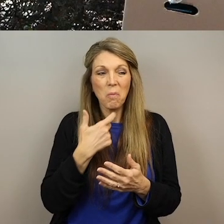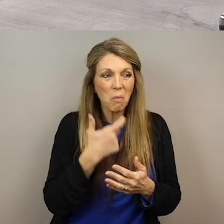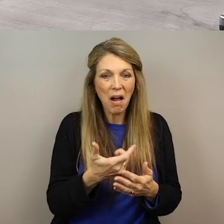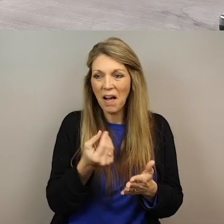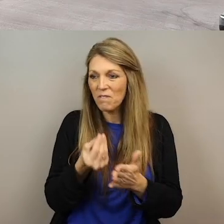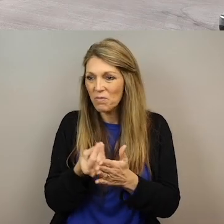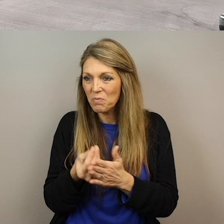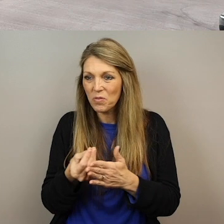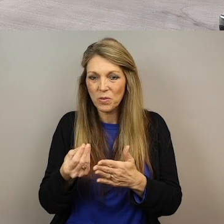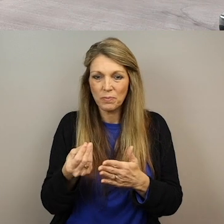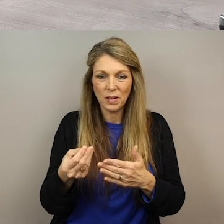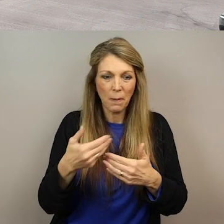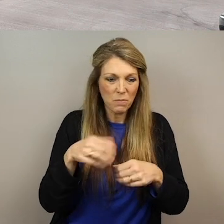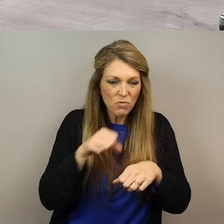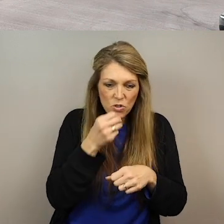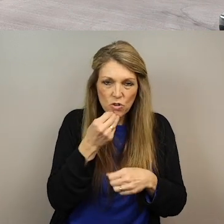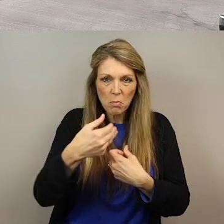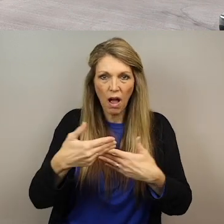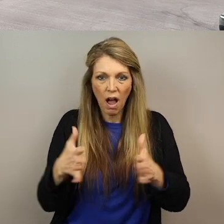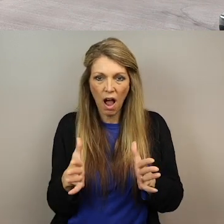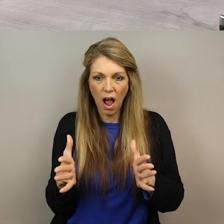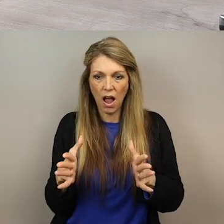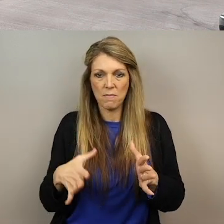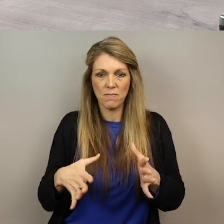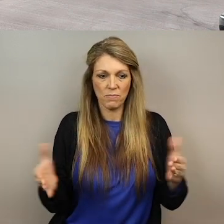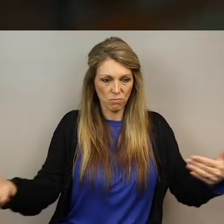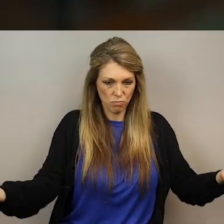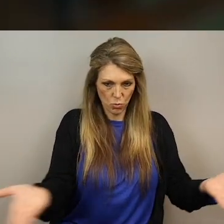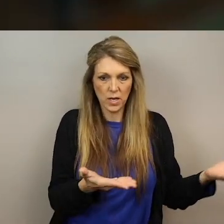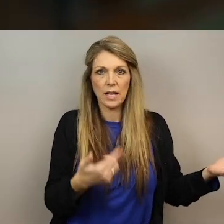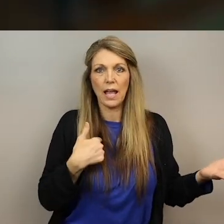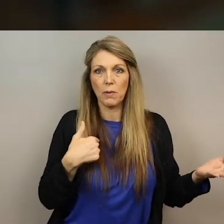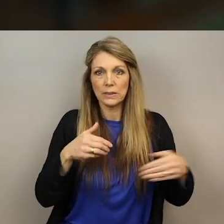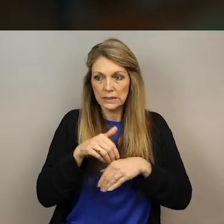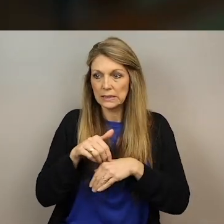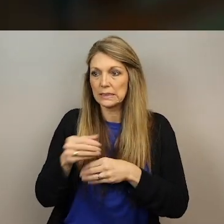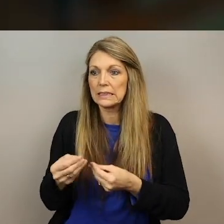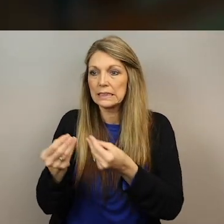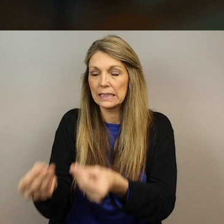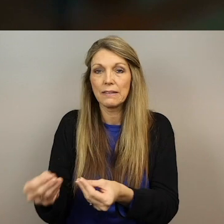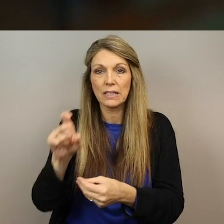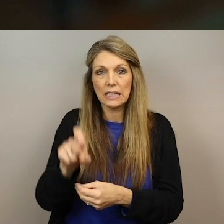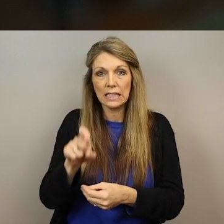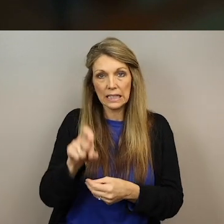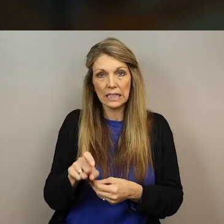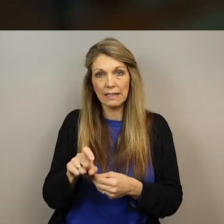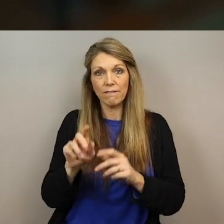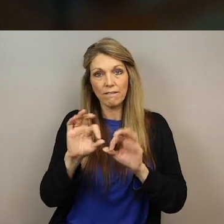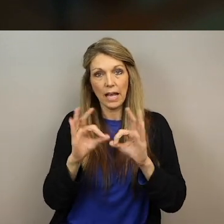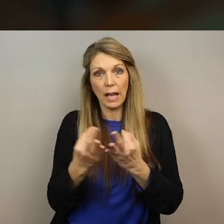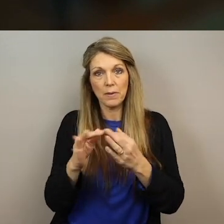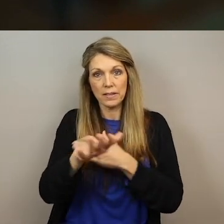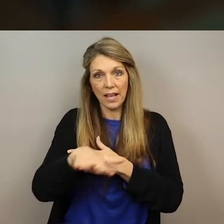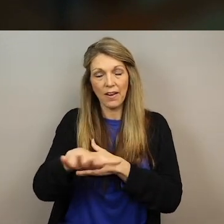bring these boxes and bags of food in this week, and then we were able to deliver them to the needy families in this area. So I just